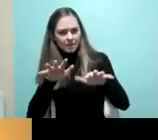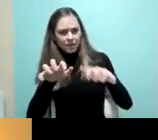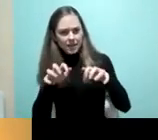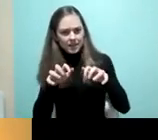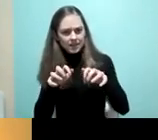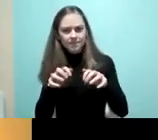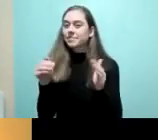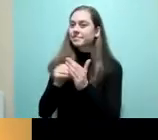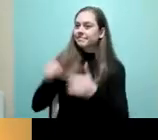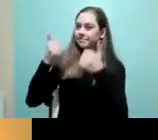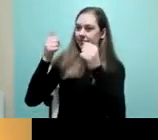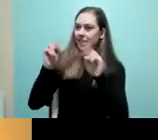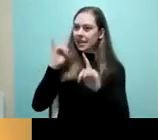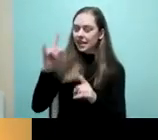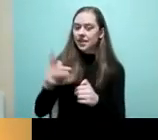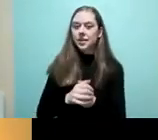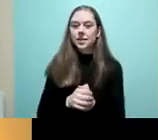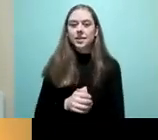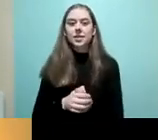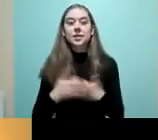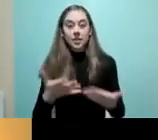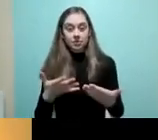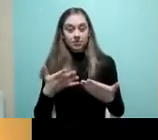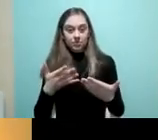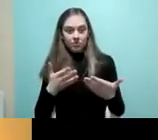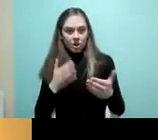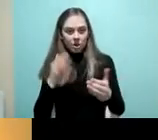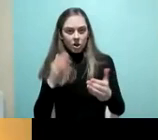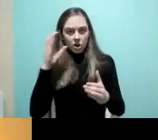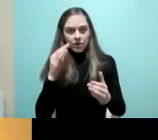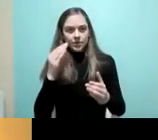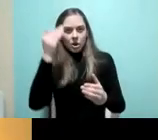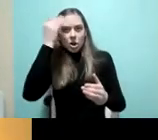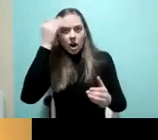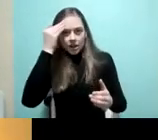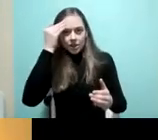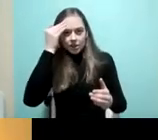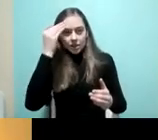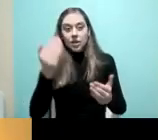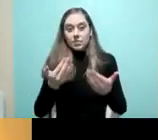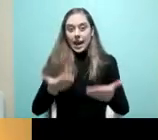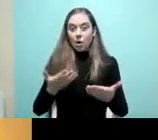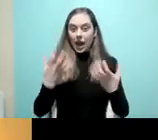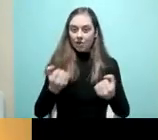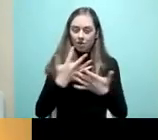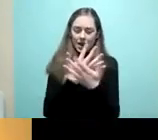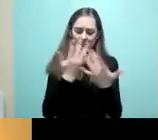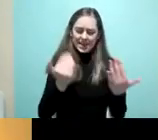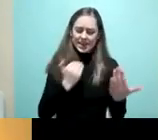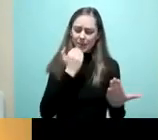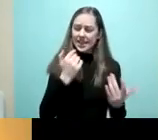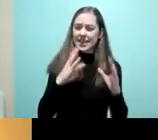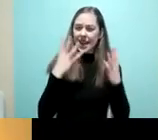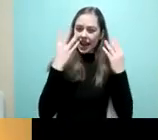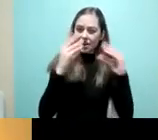be present with your work. Seek knowledge. So, like I said, there's so many educational podcasts and everything out there, and document like